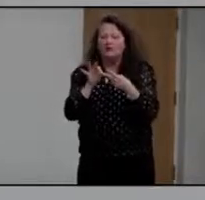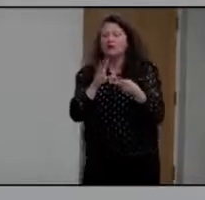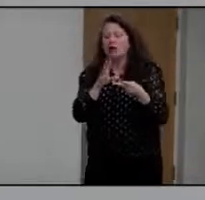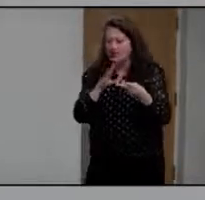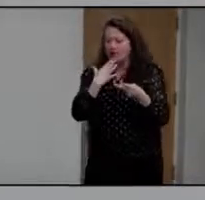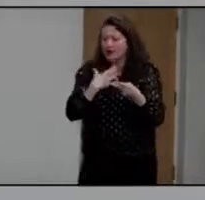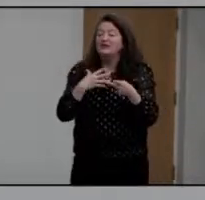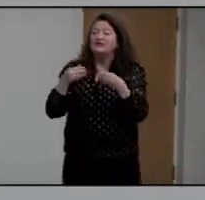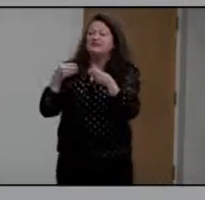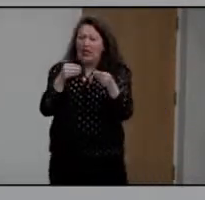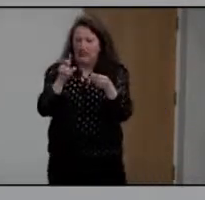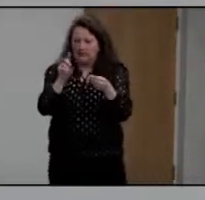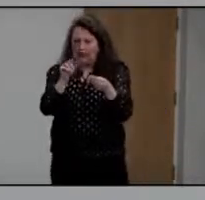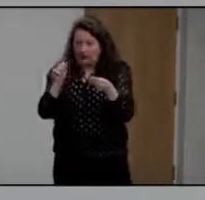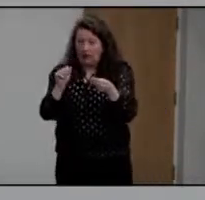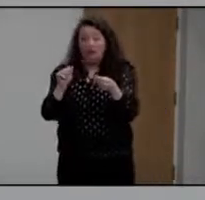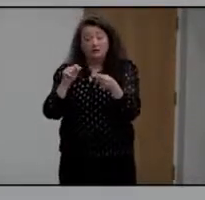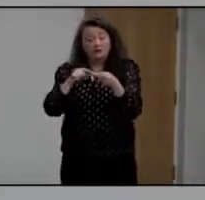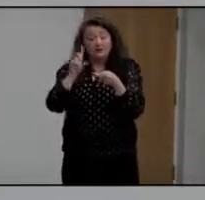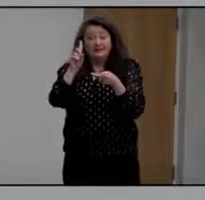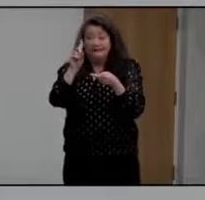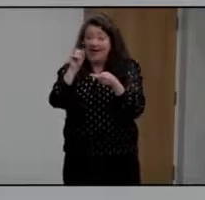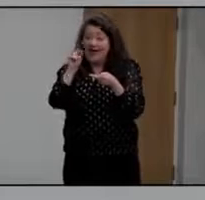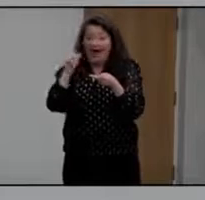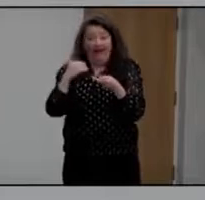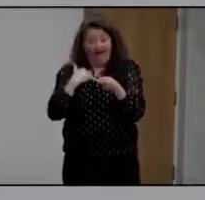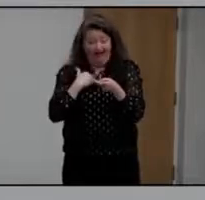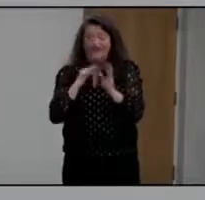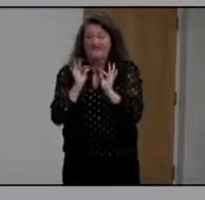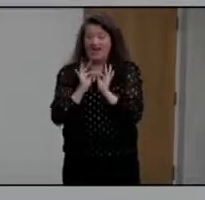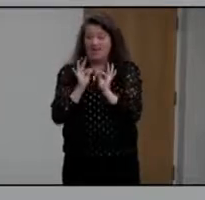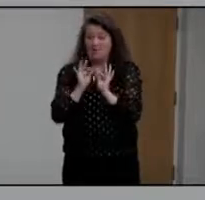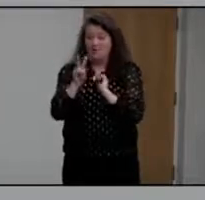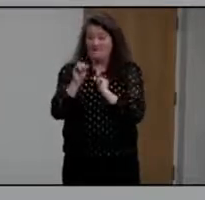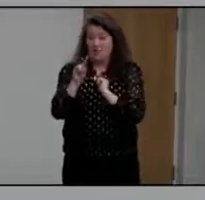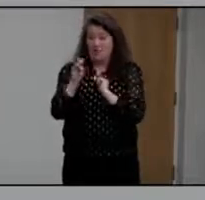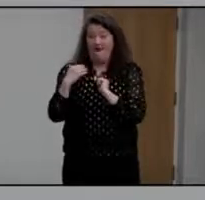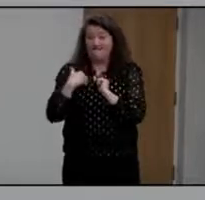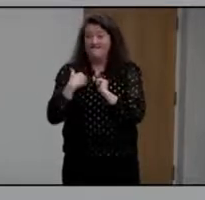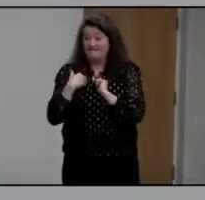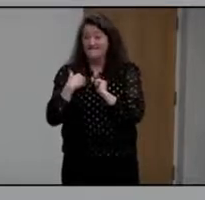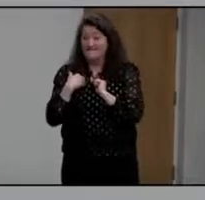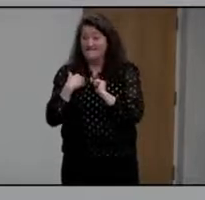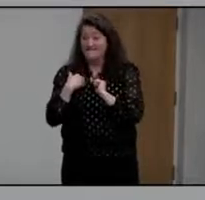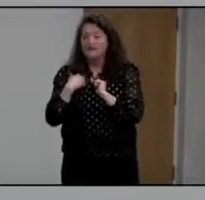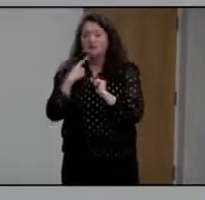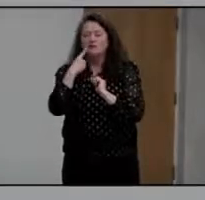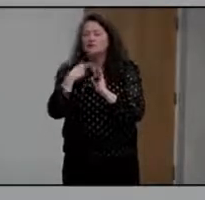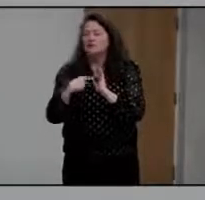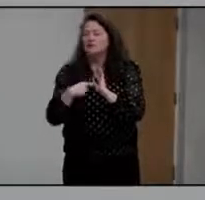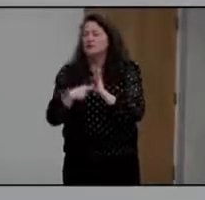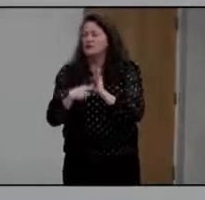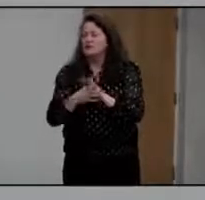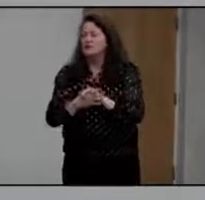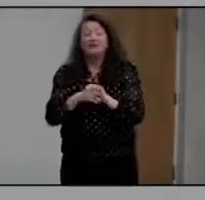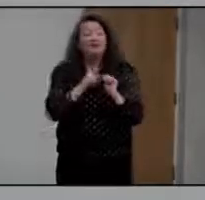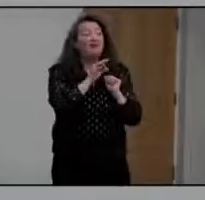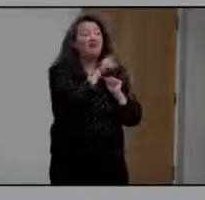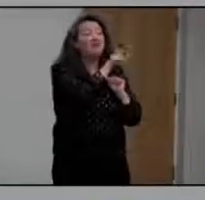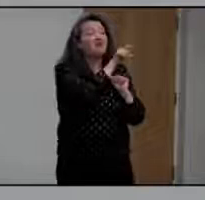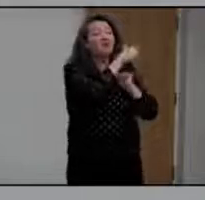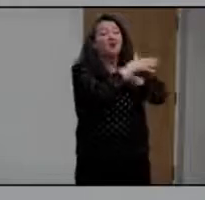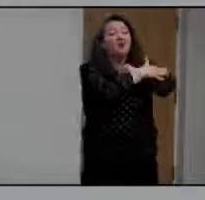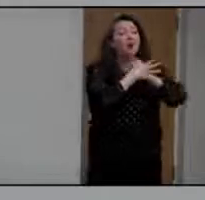Europe where they build co-ops for patients to donate their data, and then the co-op can decide to sell the data